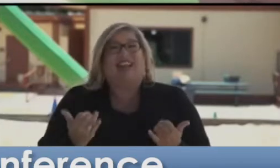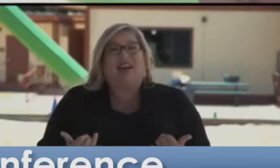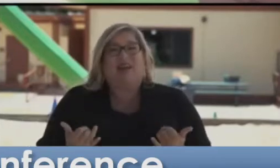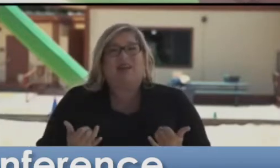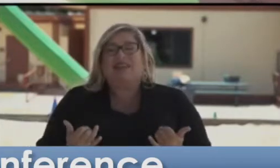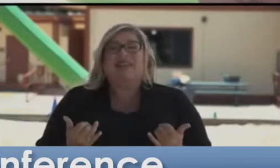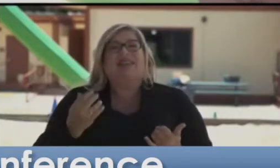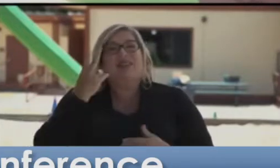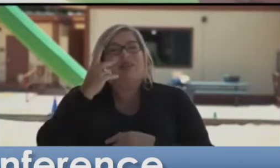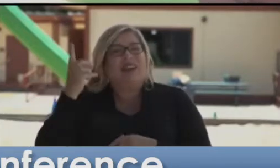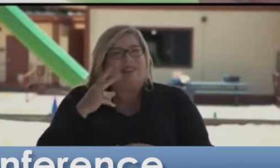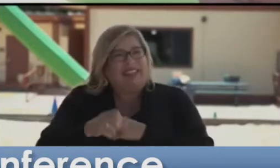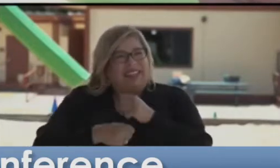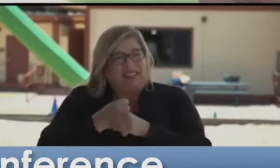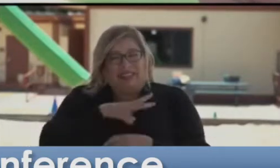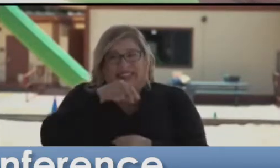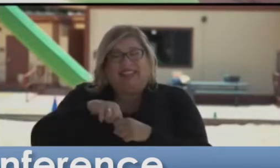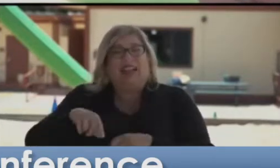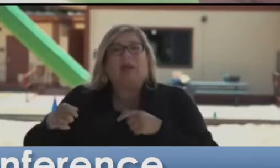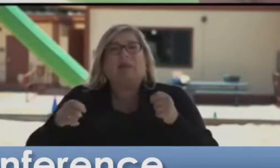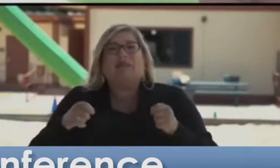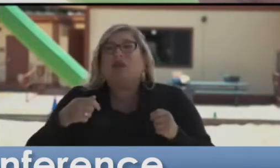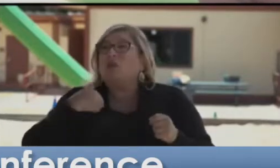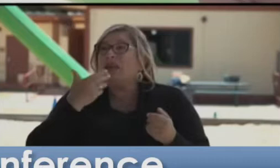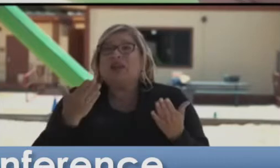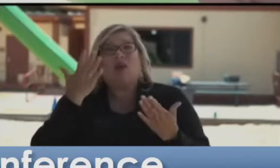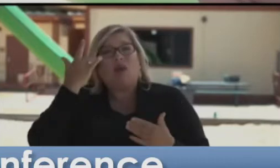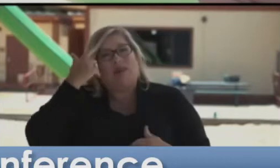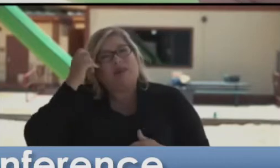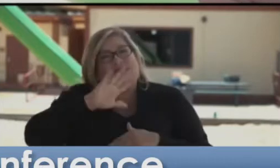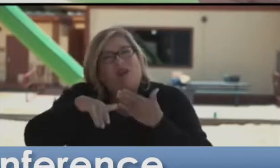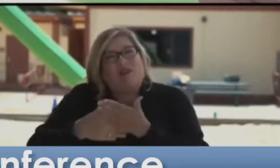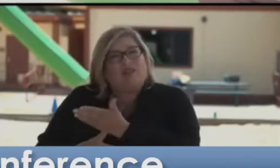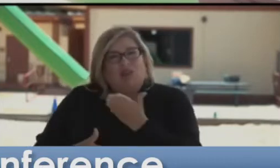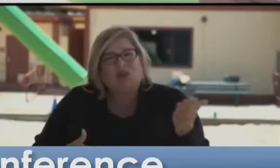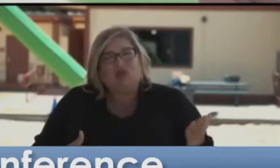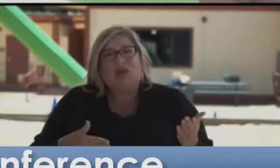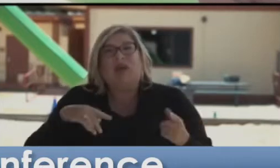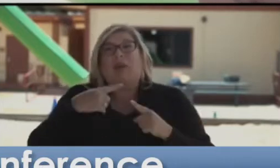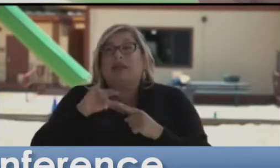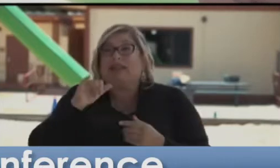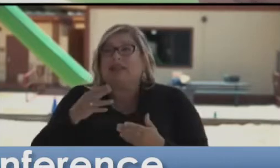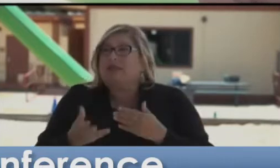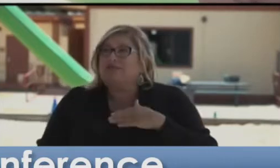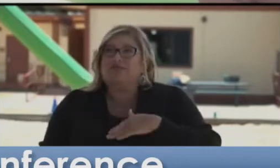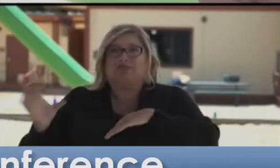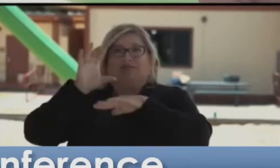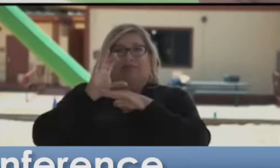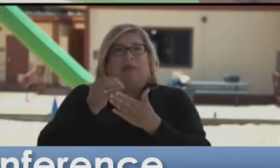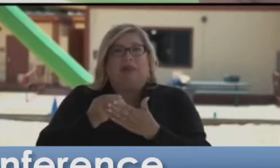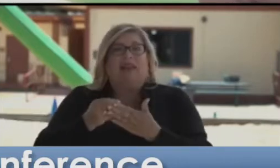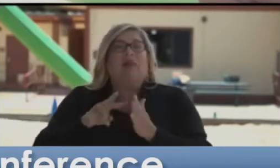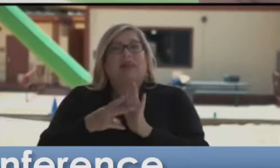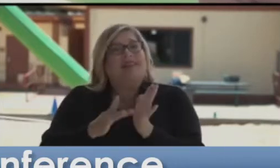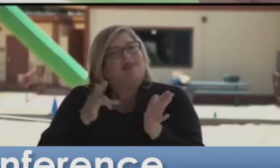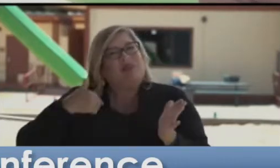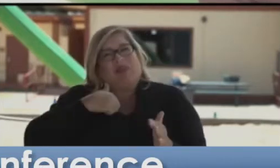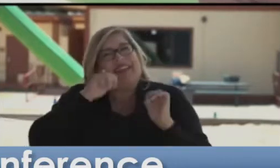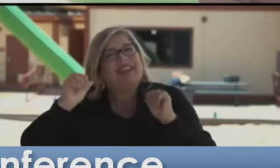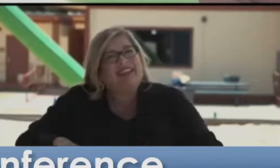the administration. And we're here because of all of you and the extraordinary surplus that provides this privilege." But $4